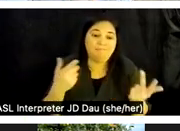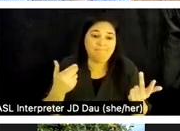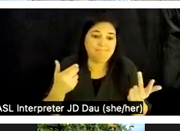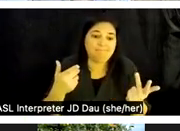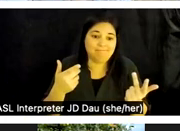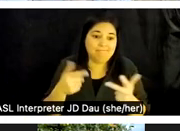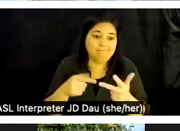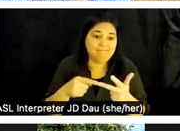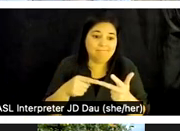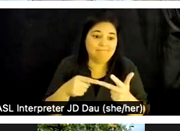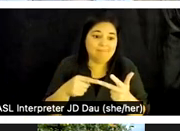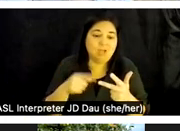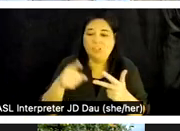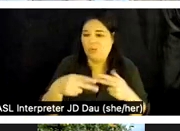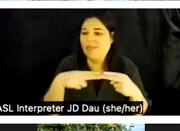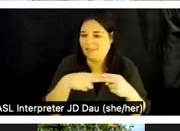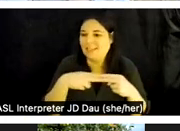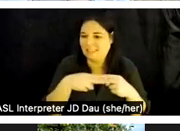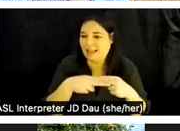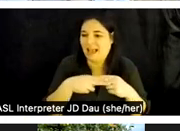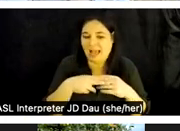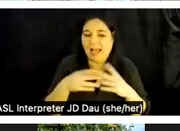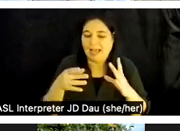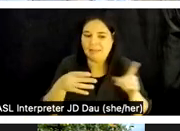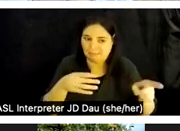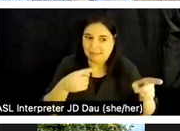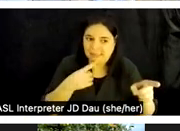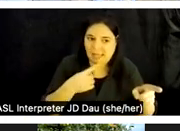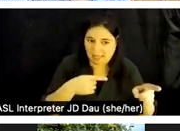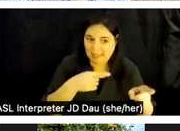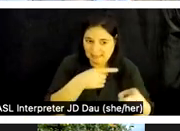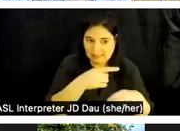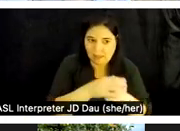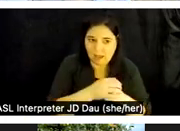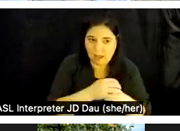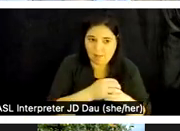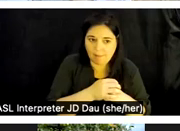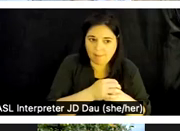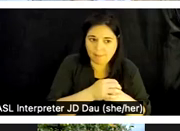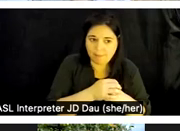As the slide notes, there are certain